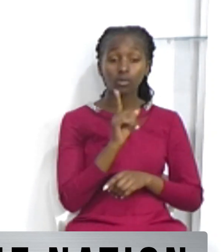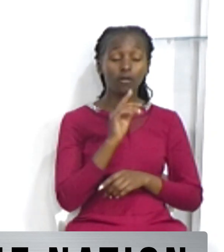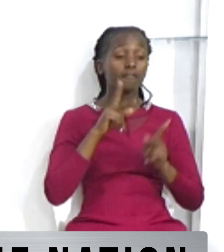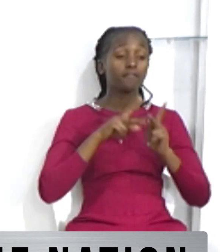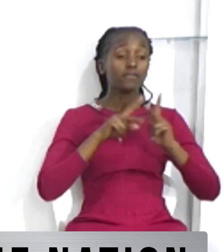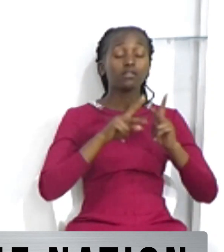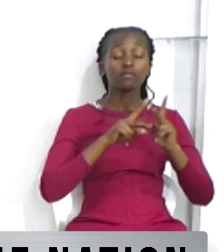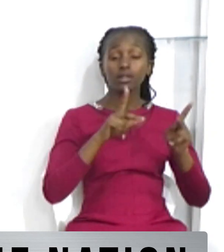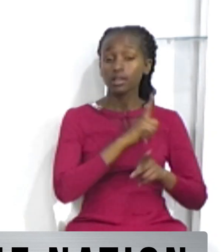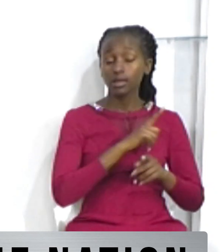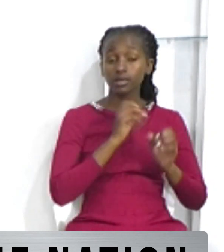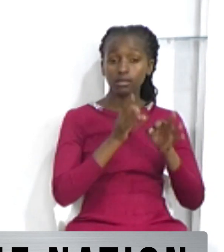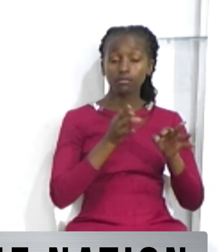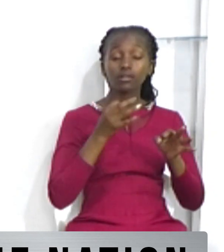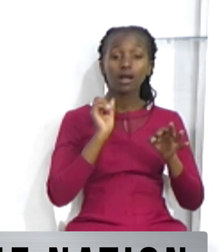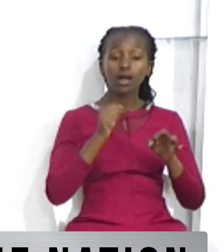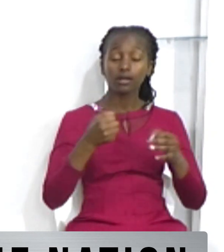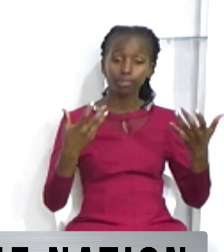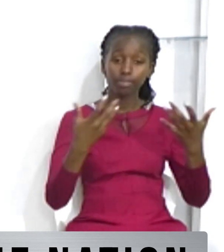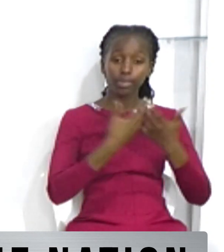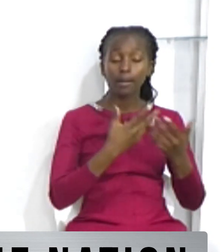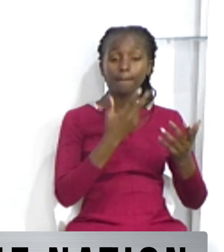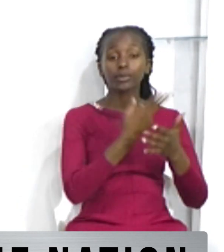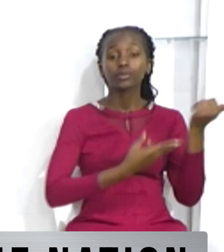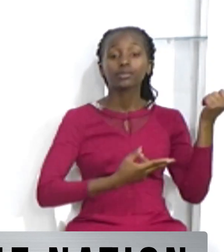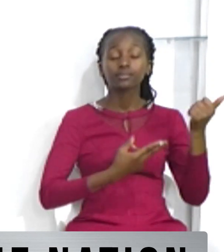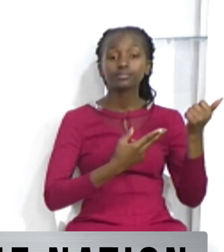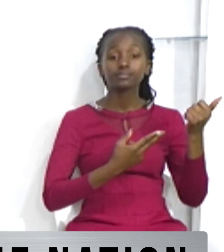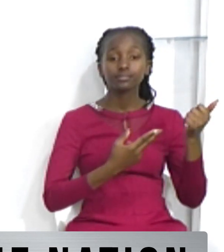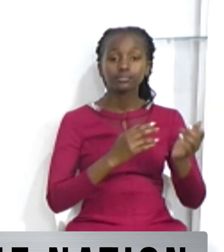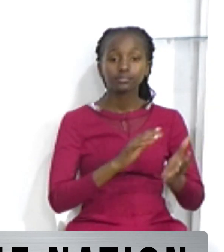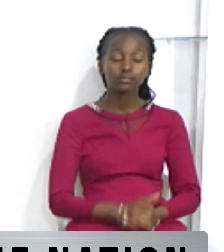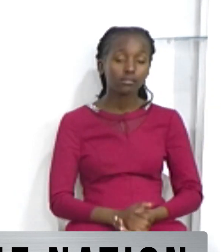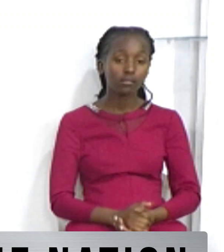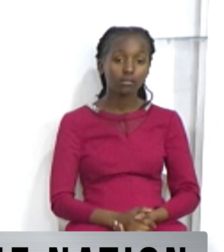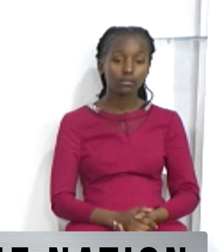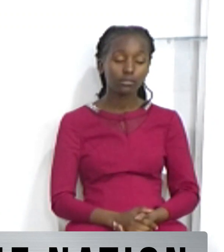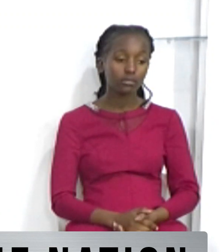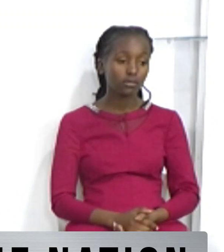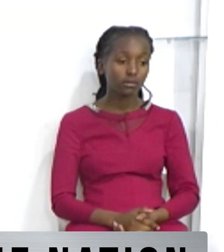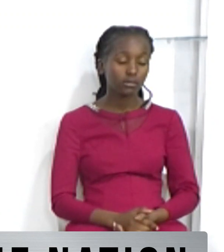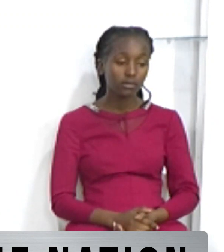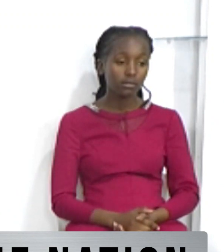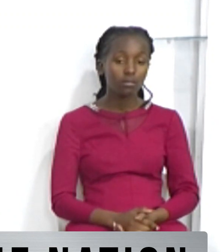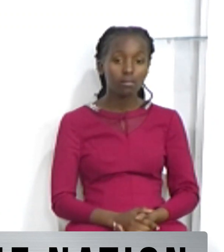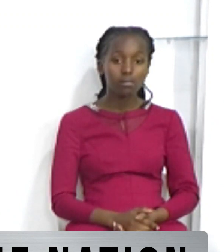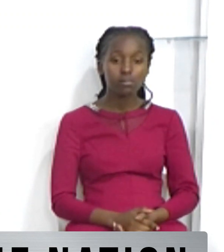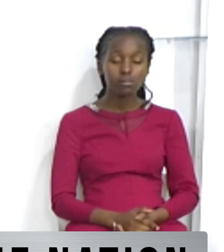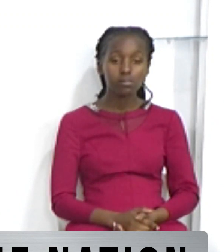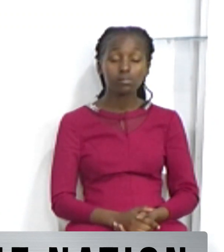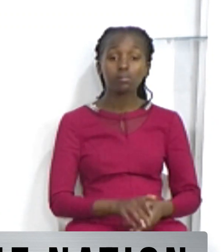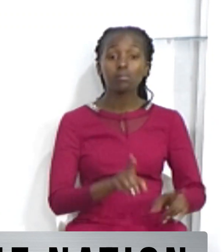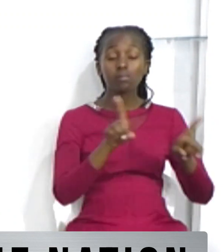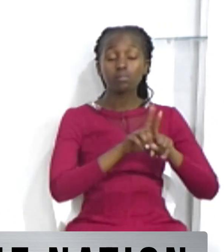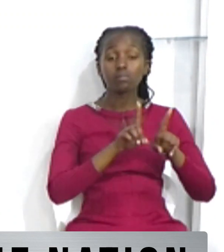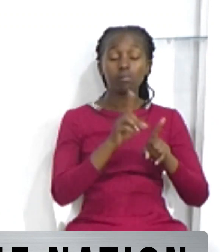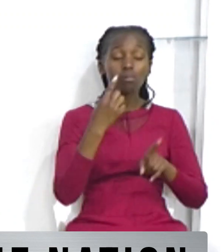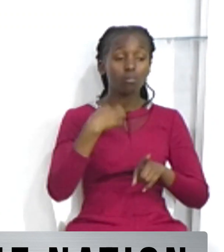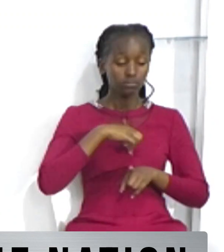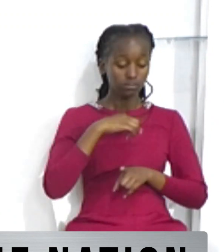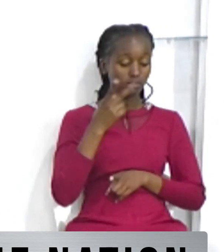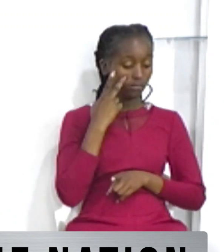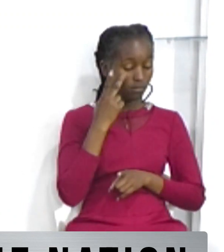if you combine the two. Yeah? Yeah. If you're hybrid. Yeah. But what has come out clear is that